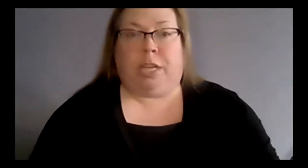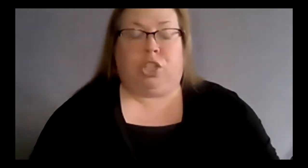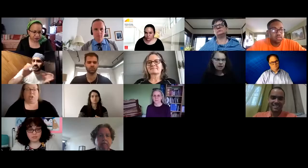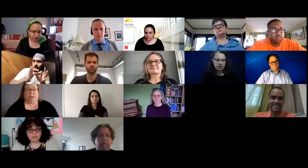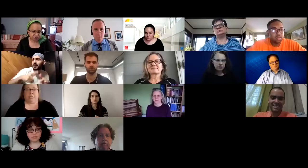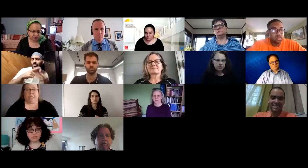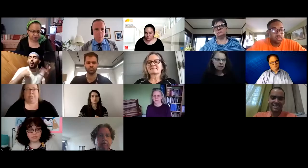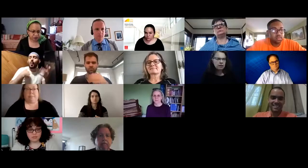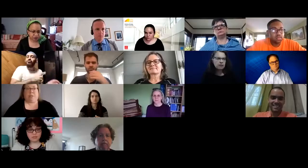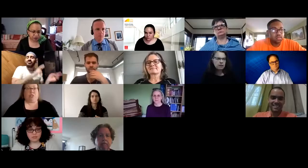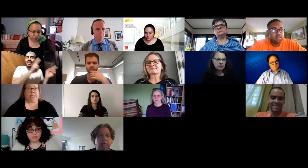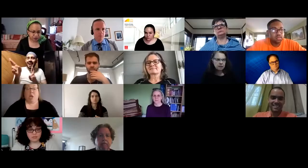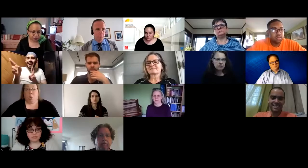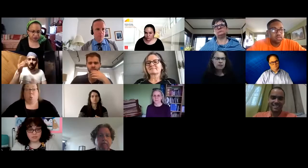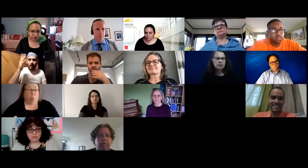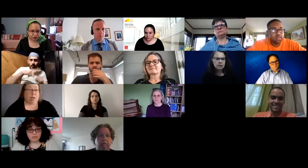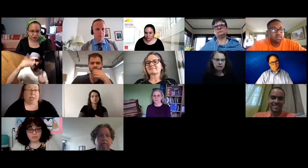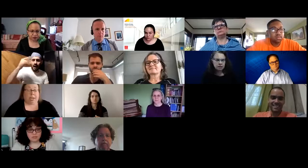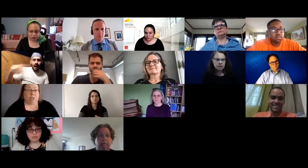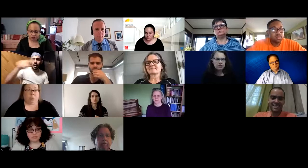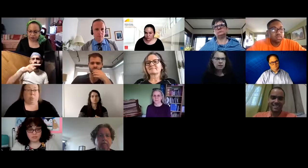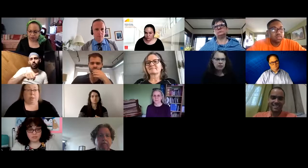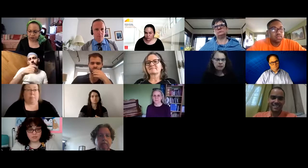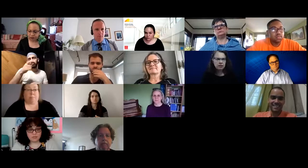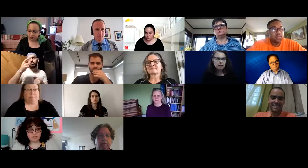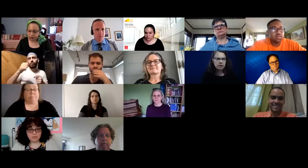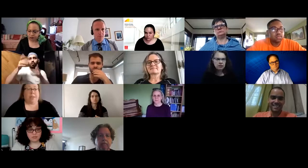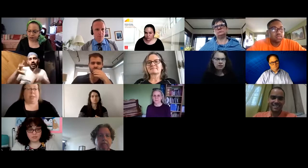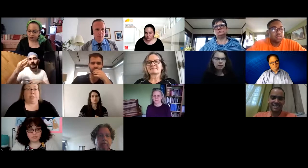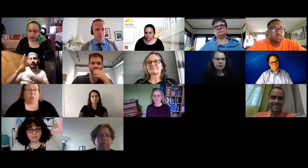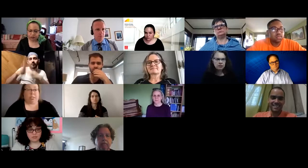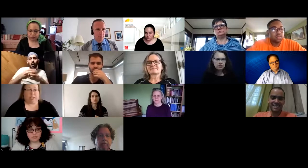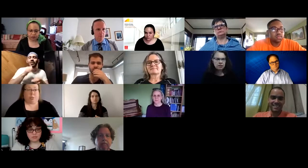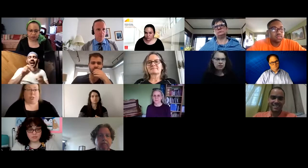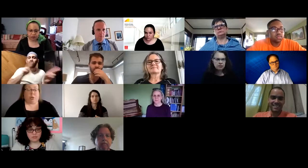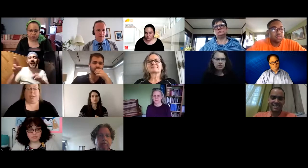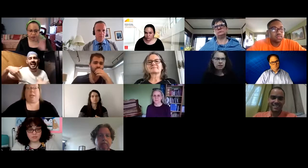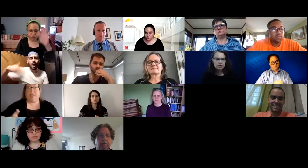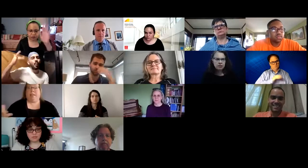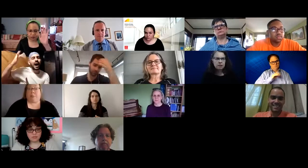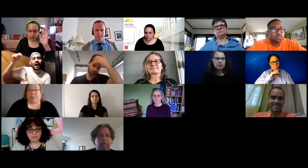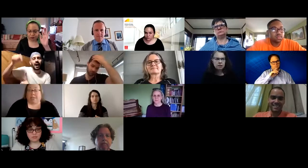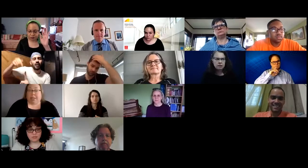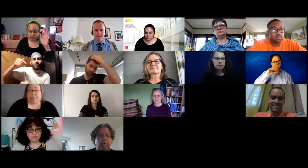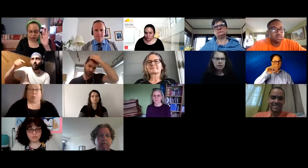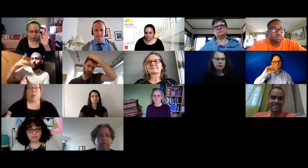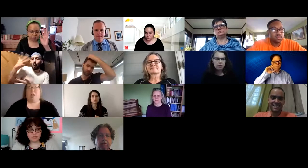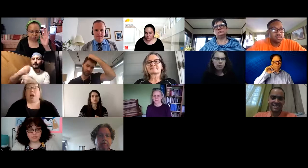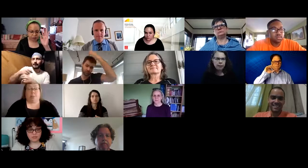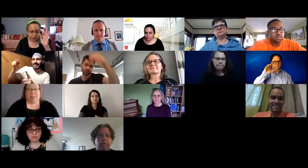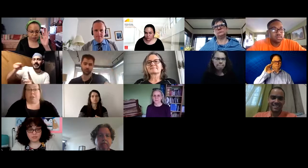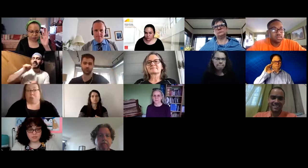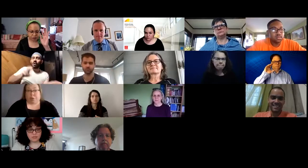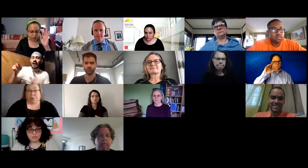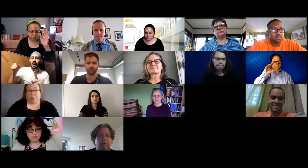people, we can share our ideas and maybe just say, what can I do that would make this more accessible to you? And then that person could answer, well,